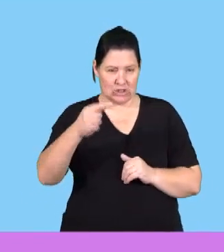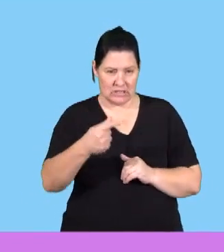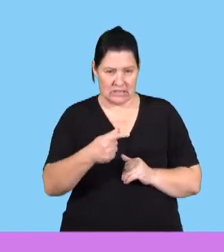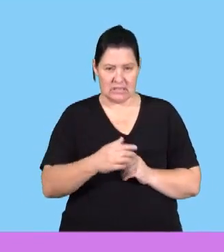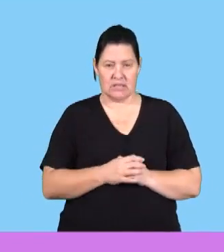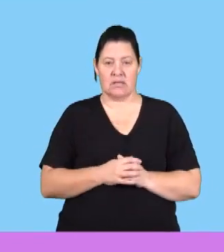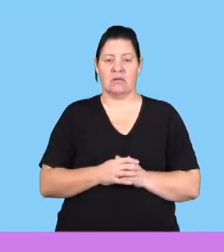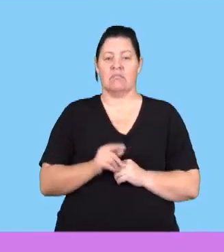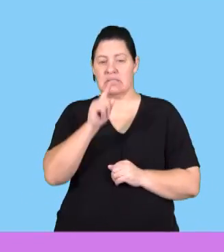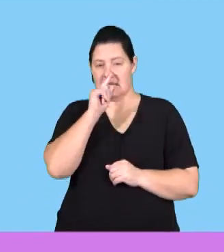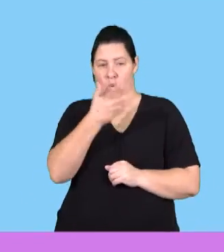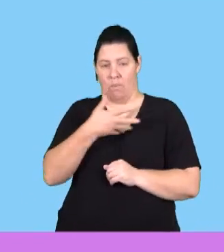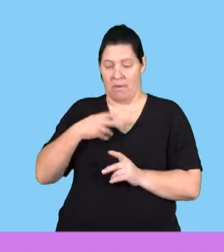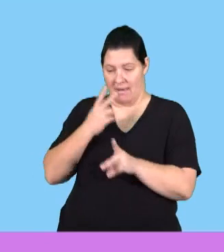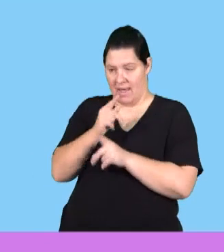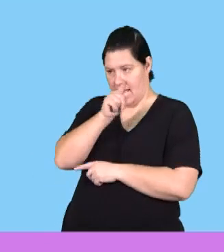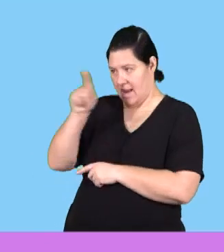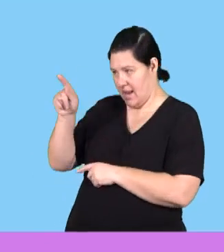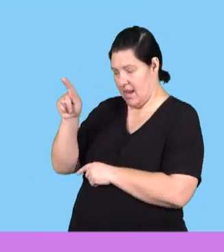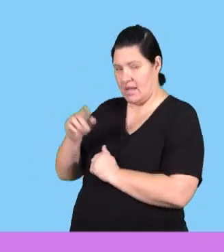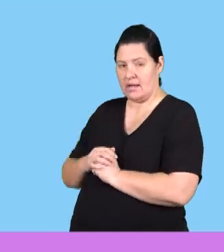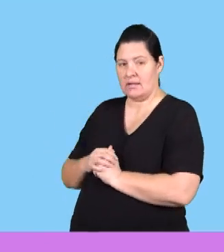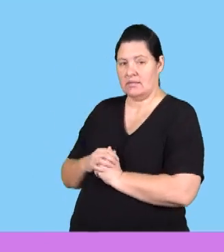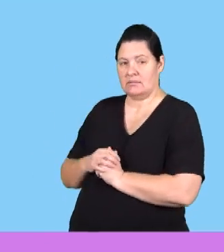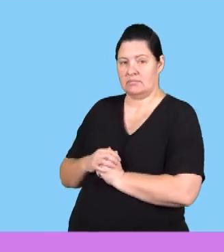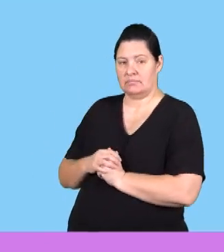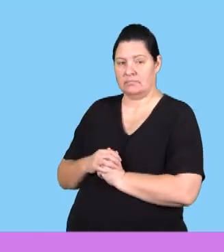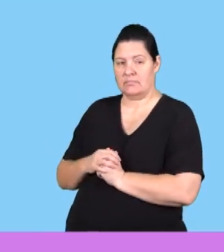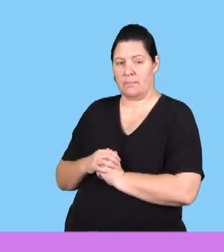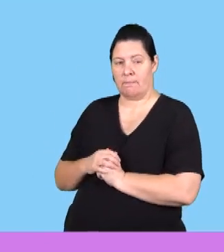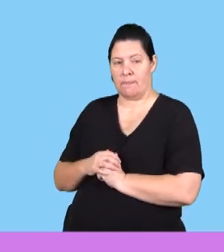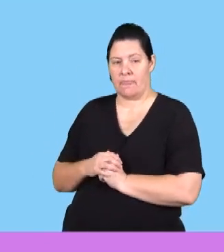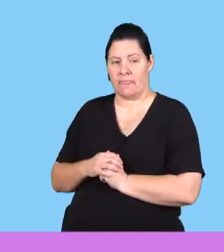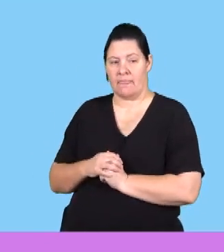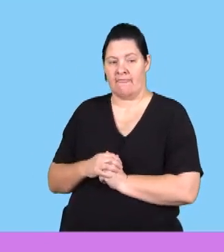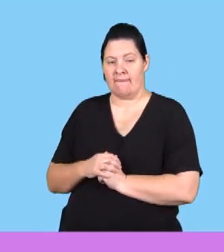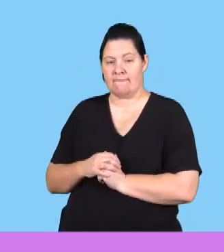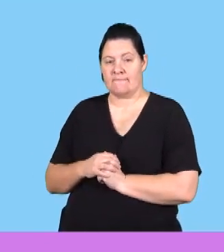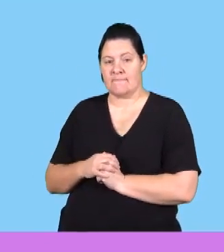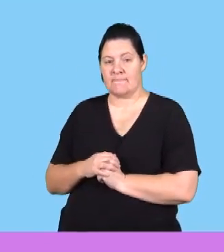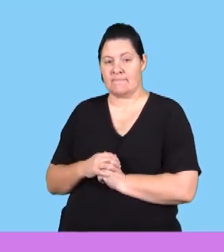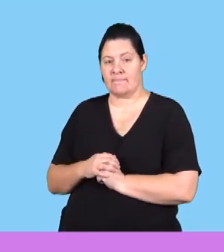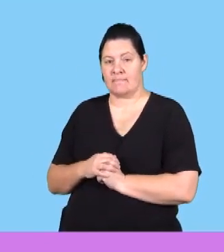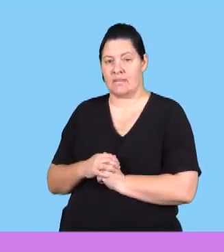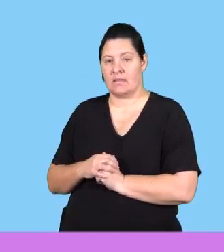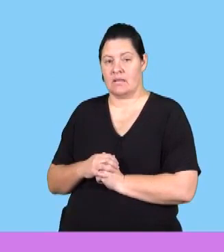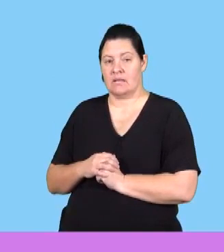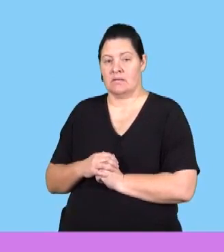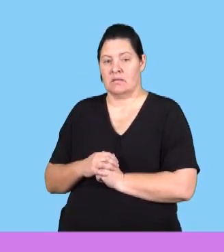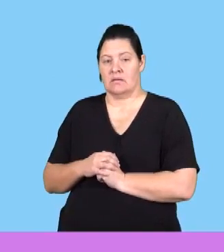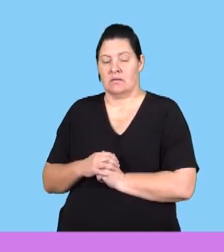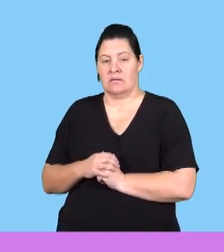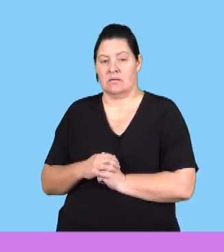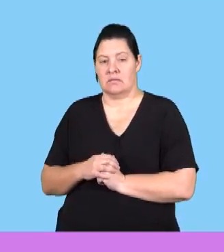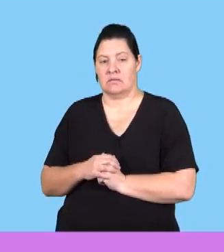kilograms? Let's go to the females, So I have to work with this part of my frequency table. Then, if you